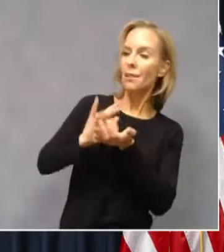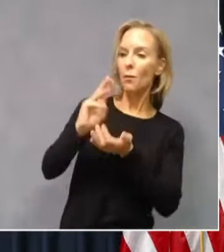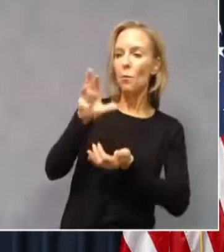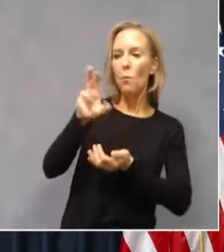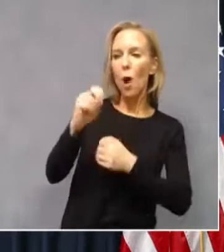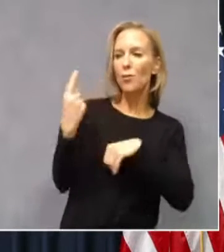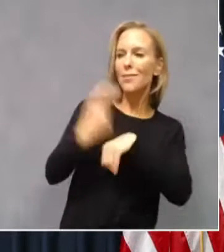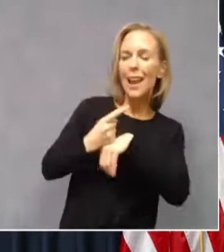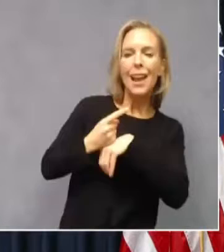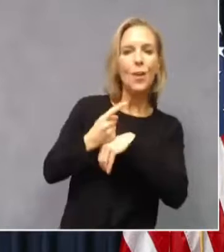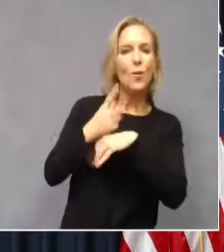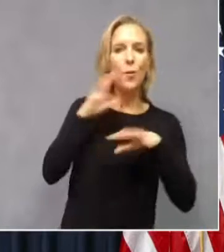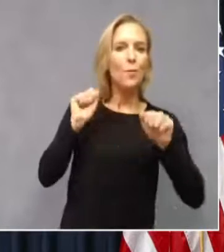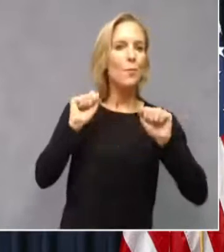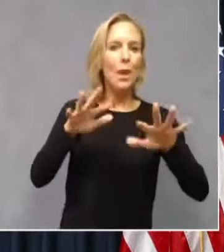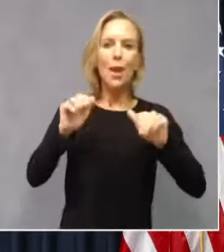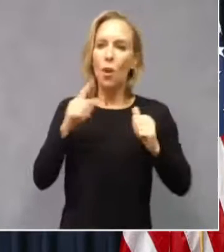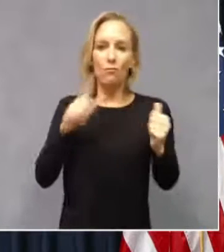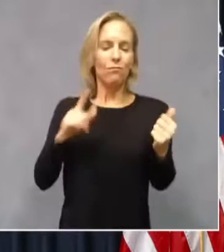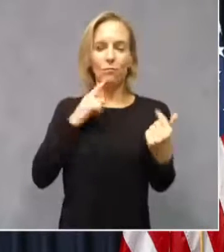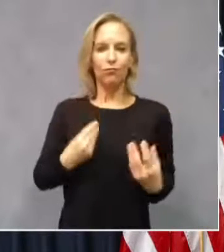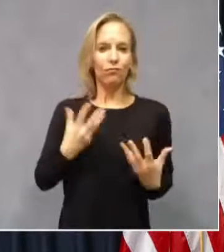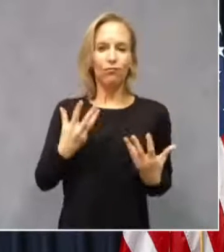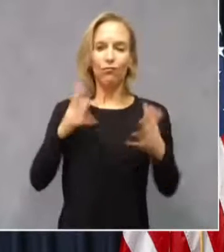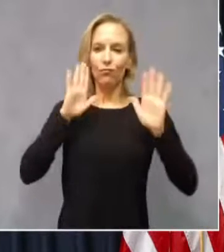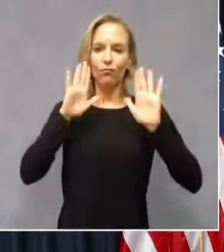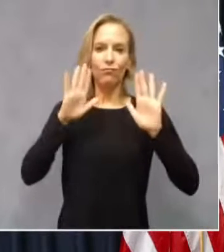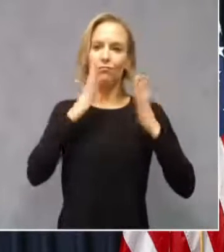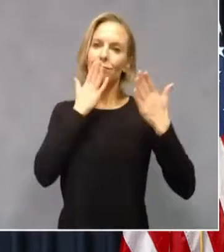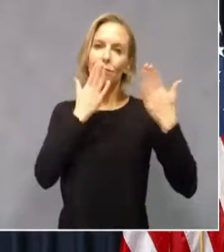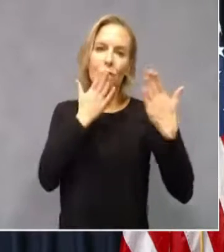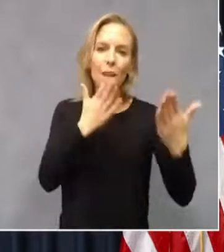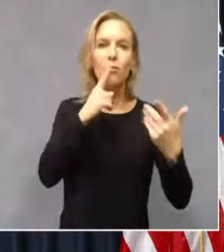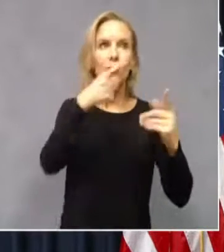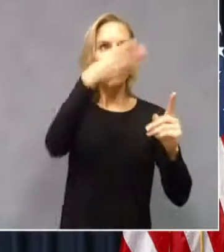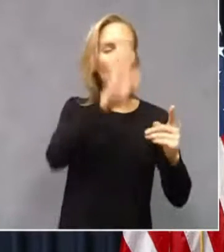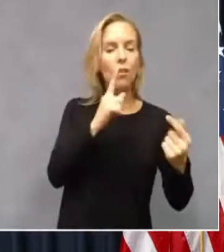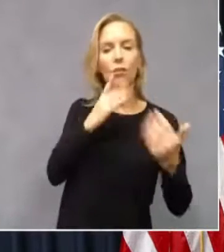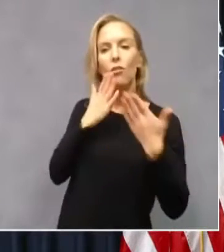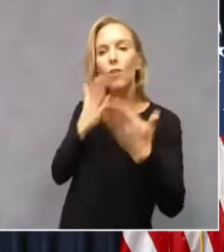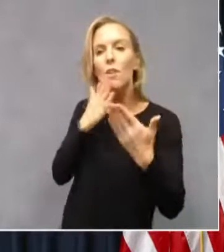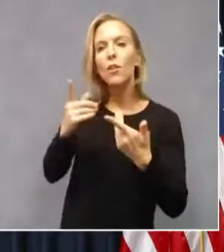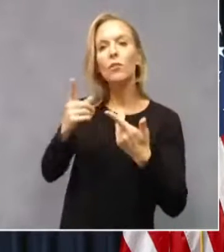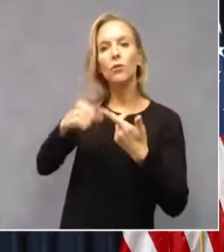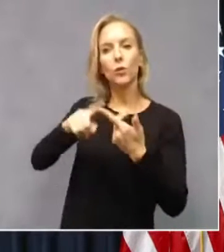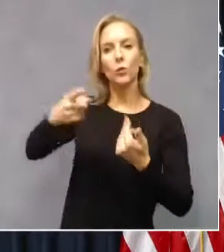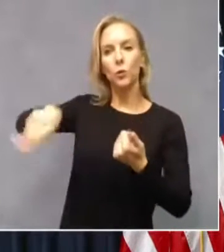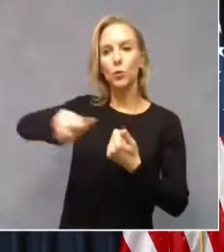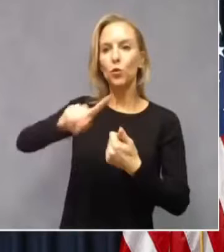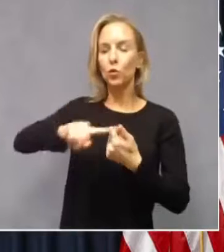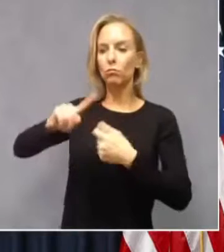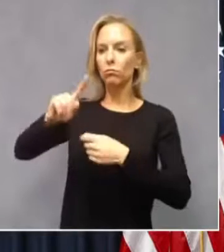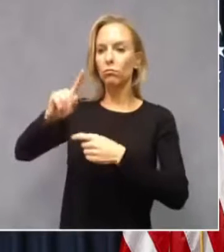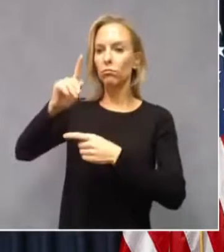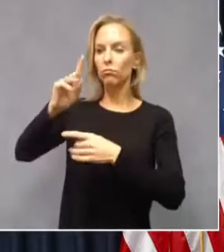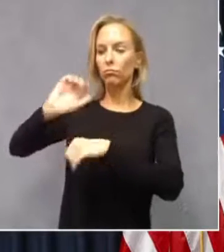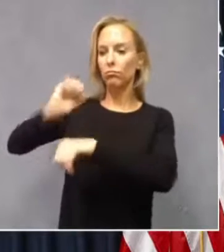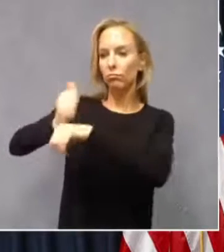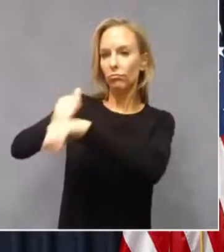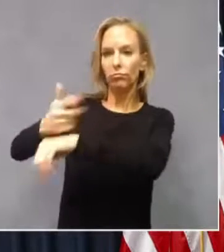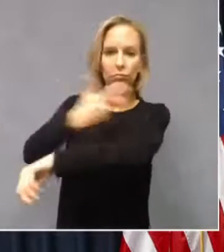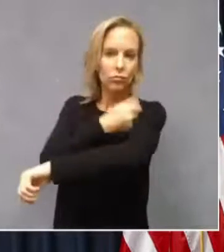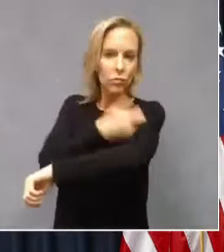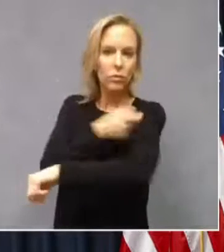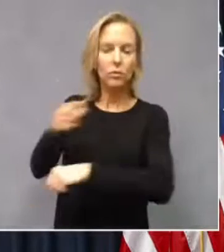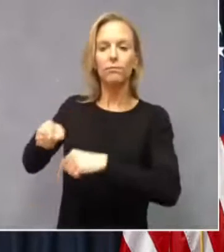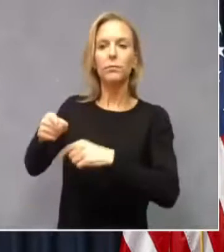which I'm grateful. Grateful to God, grateful to those that worked on creating it, grateful to those that are helping